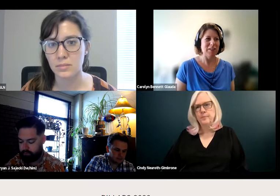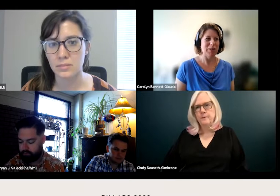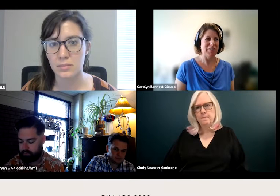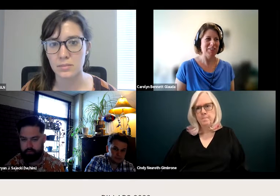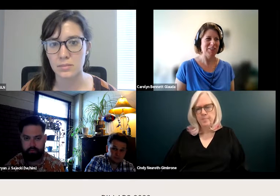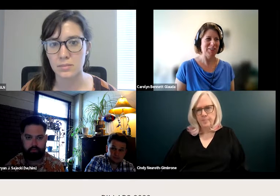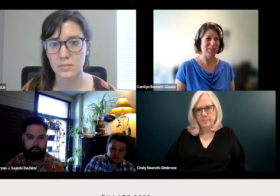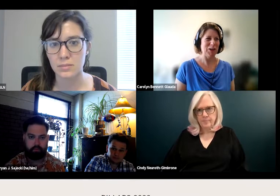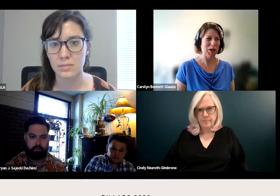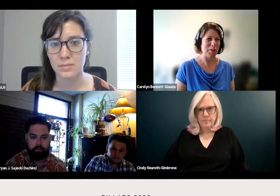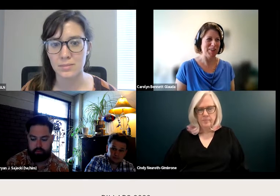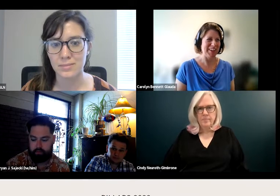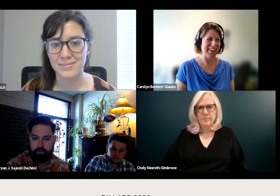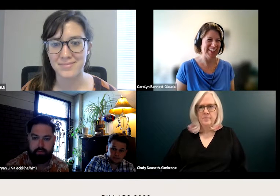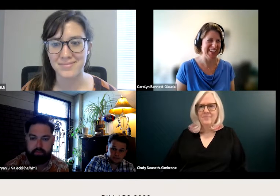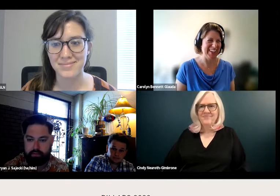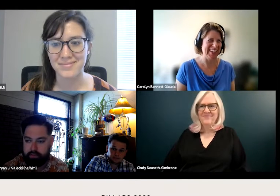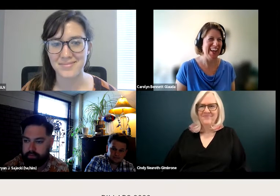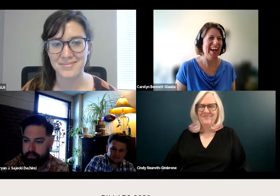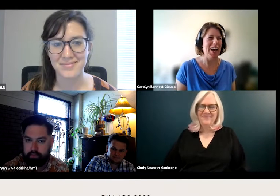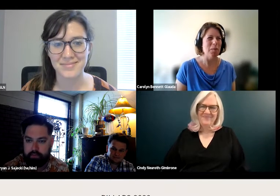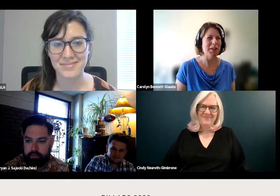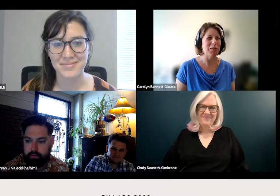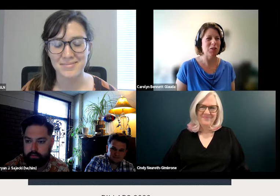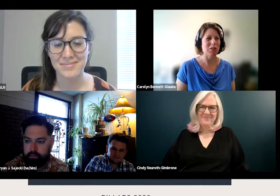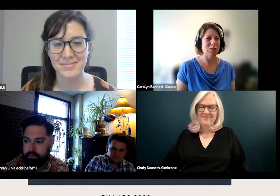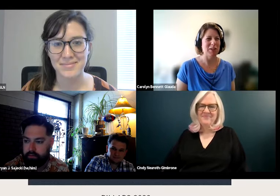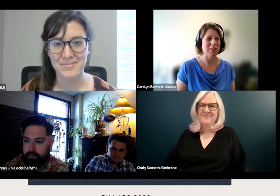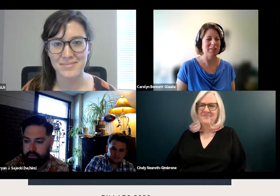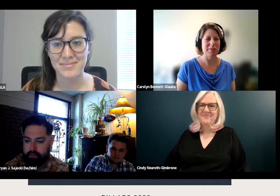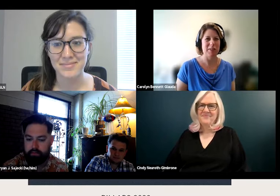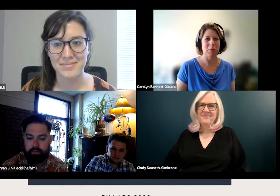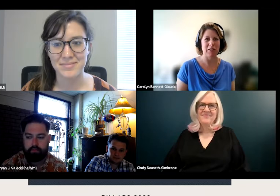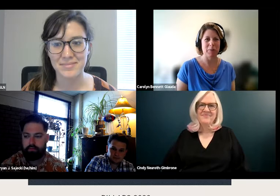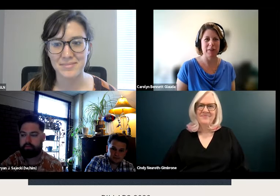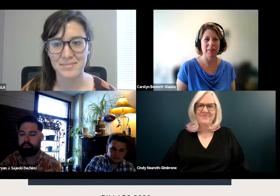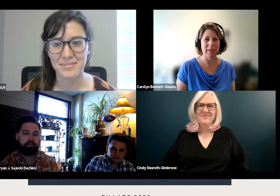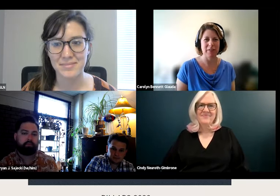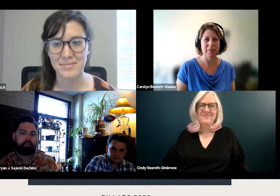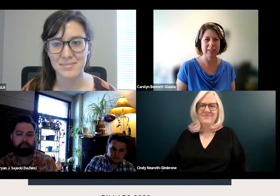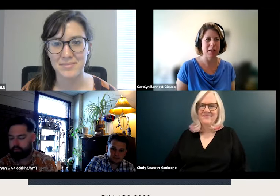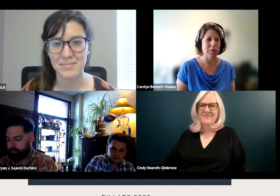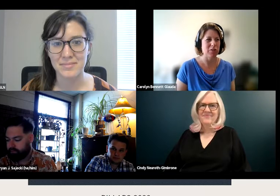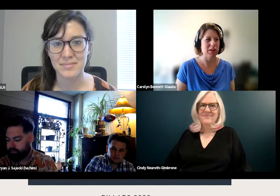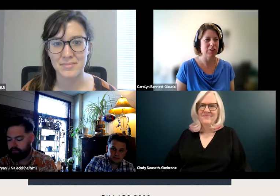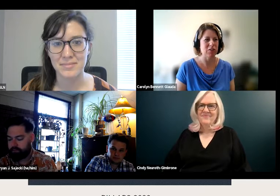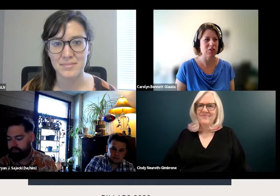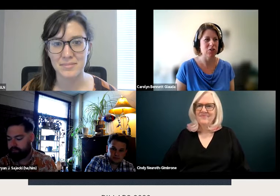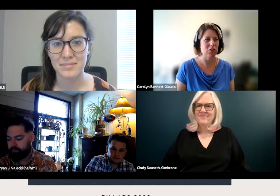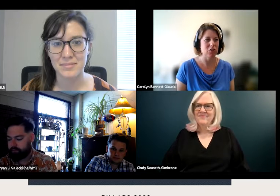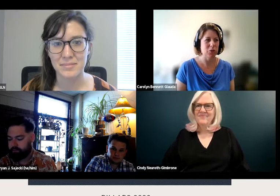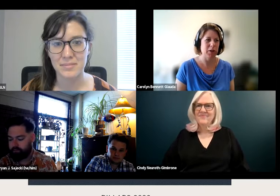resist the temptation to turn on the auto captioning. And I will try to speak as clearly as possible. And then if the captioners